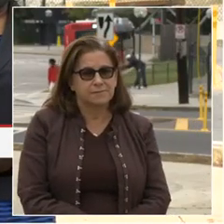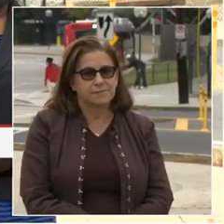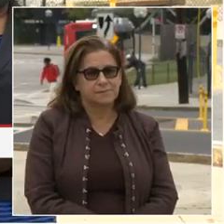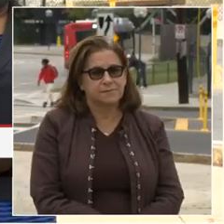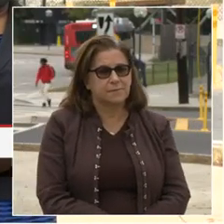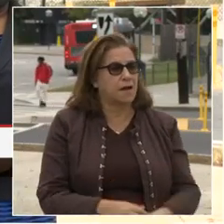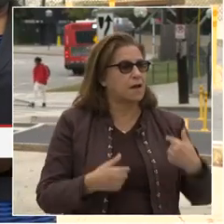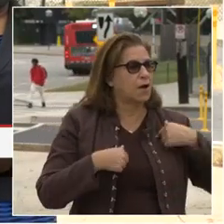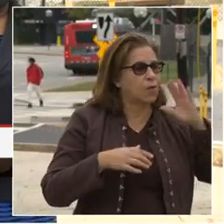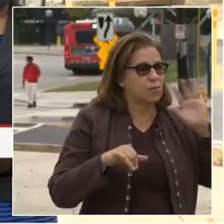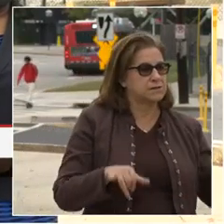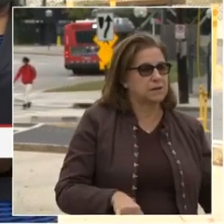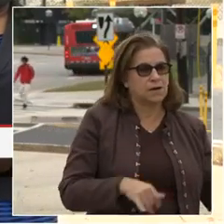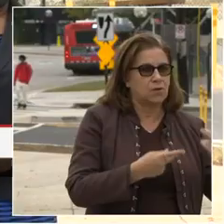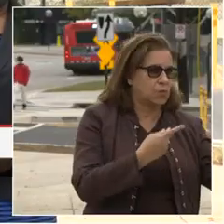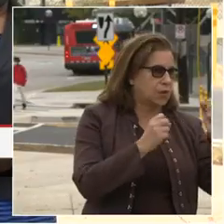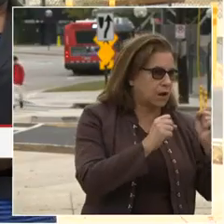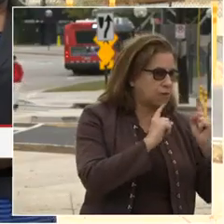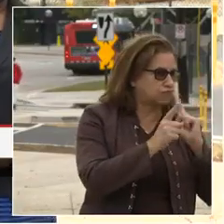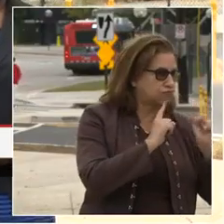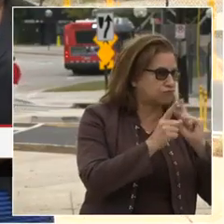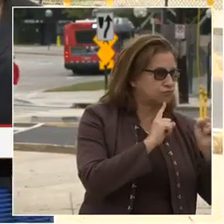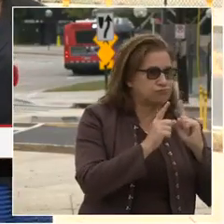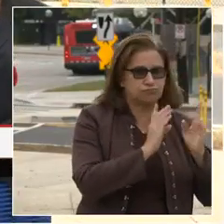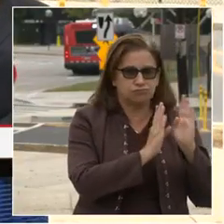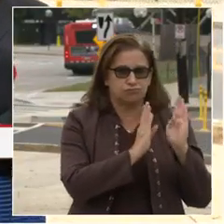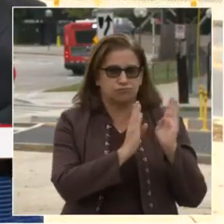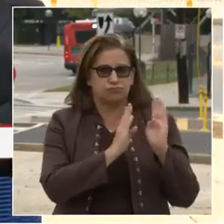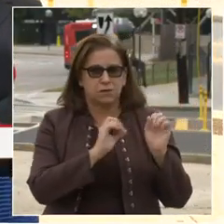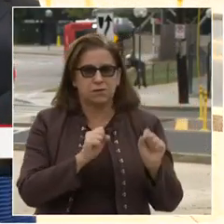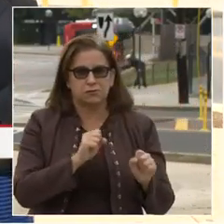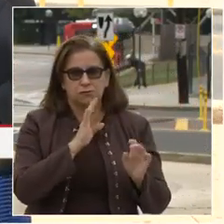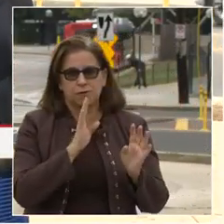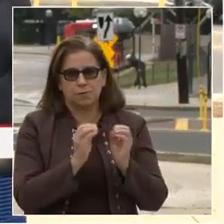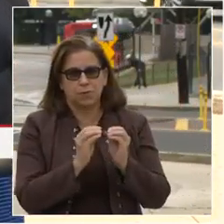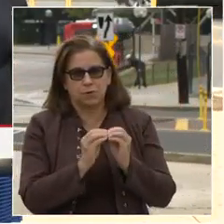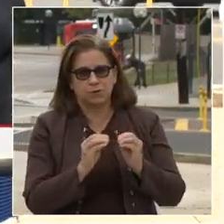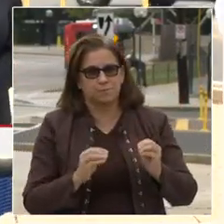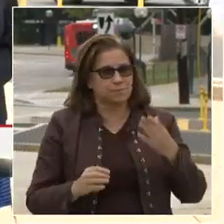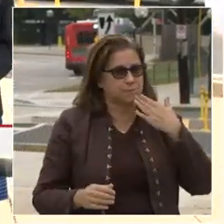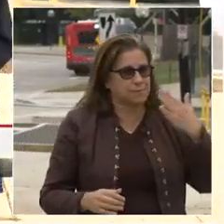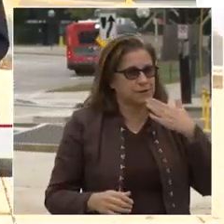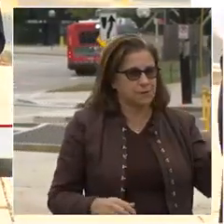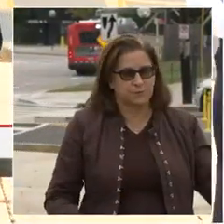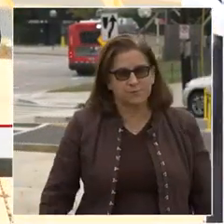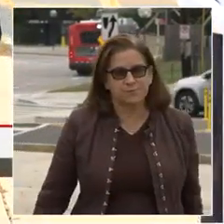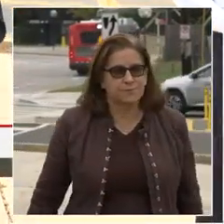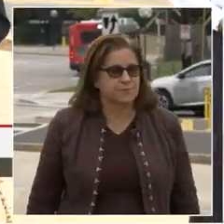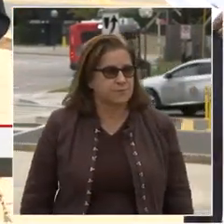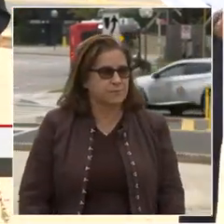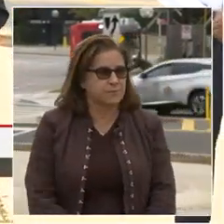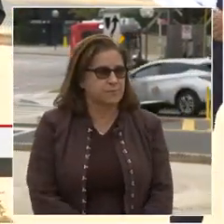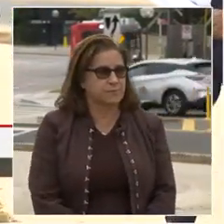of your concerns and make sure there's a pathway to get them addressed. Okay. Okay. Thank you, ma'am.